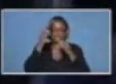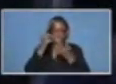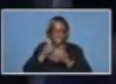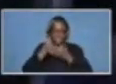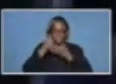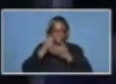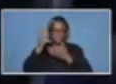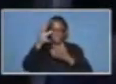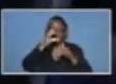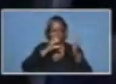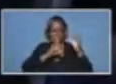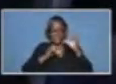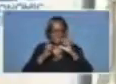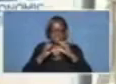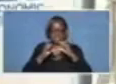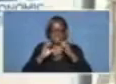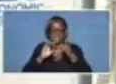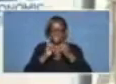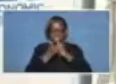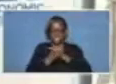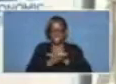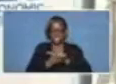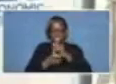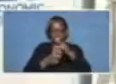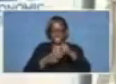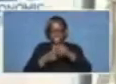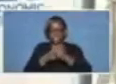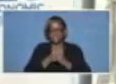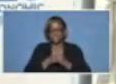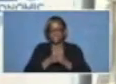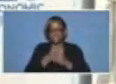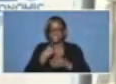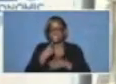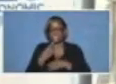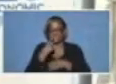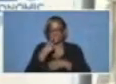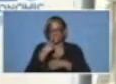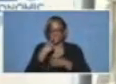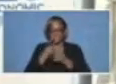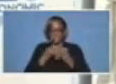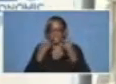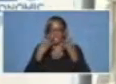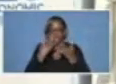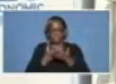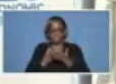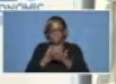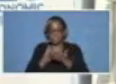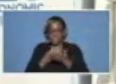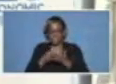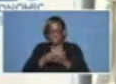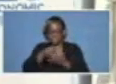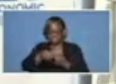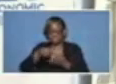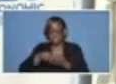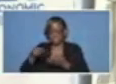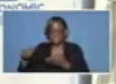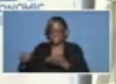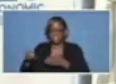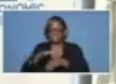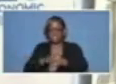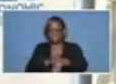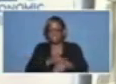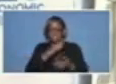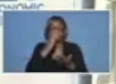crisis. There is a lot of money and resources that has to be spent on climate mitigation and